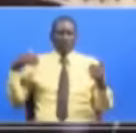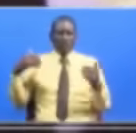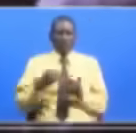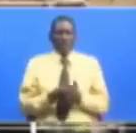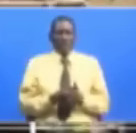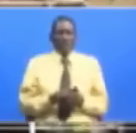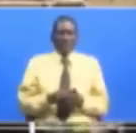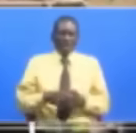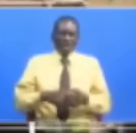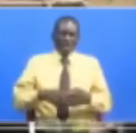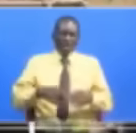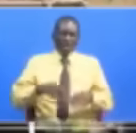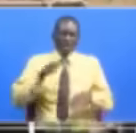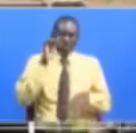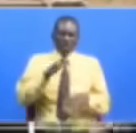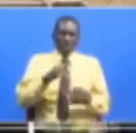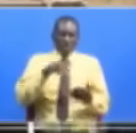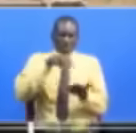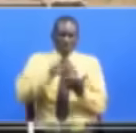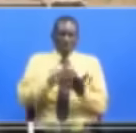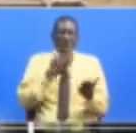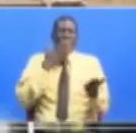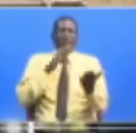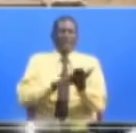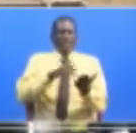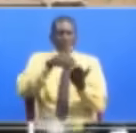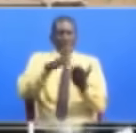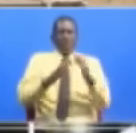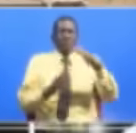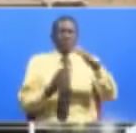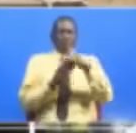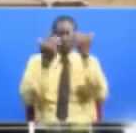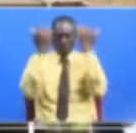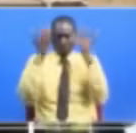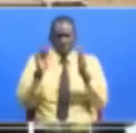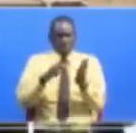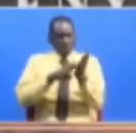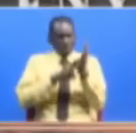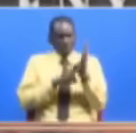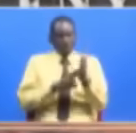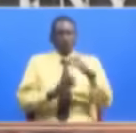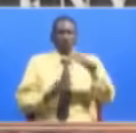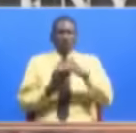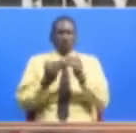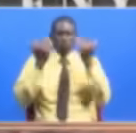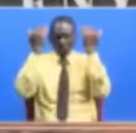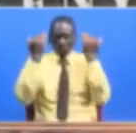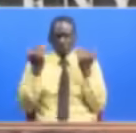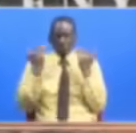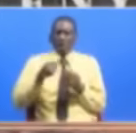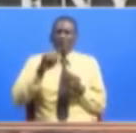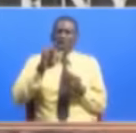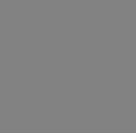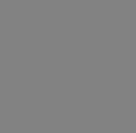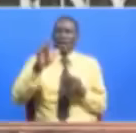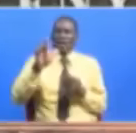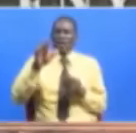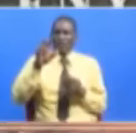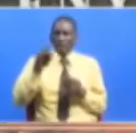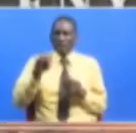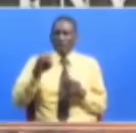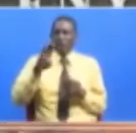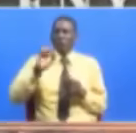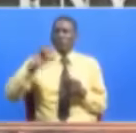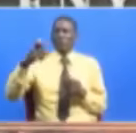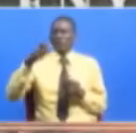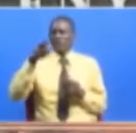nasty crescendo. A letter addressed to the senior counsel by the Registrar of the Supreme Court, L.M. Washira, has